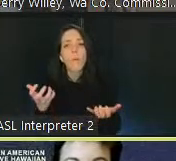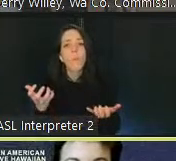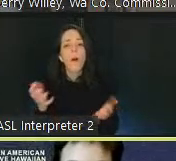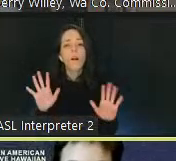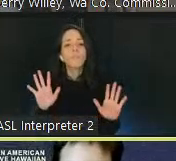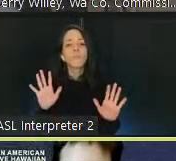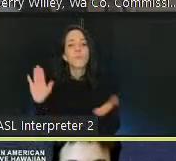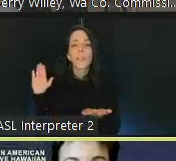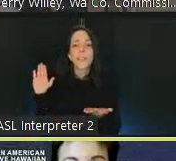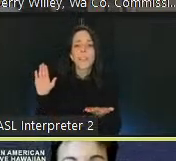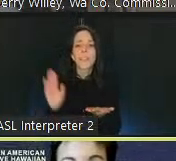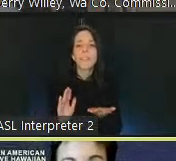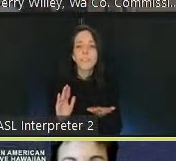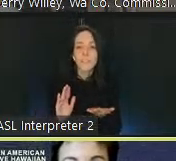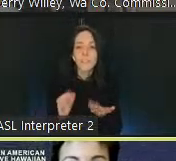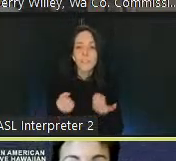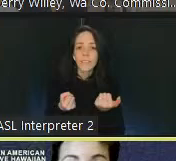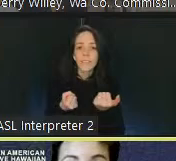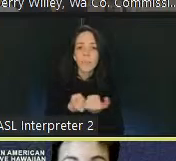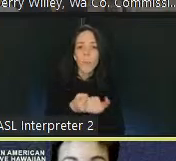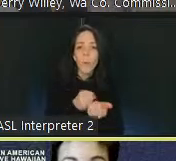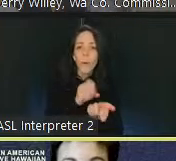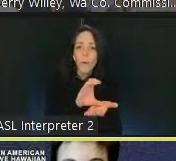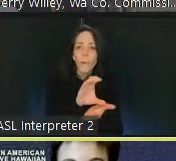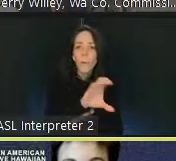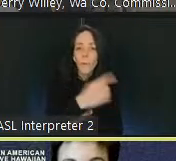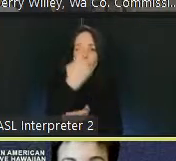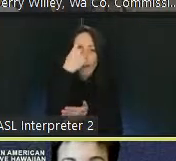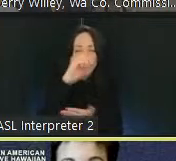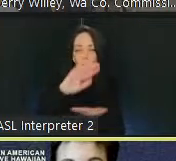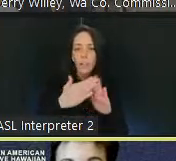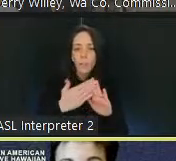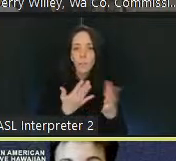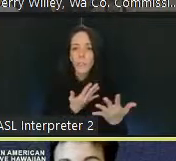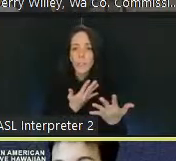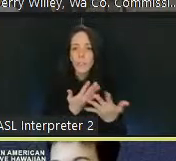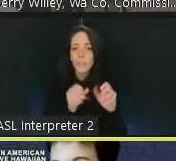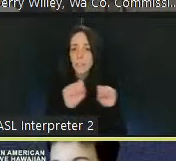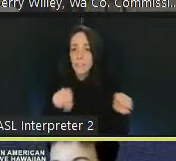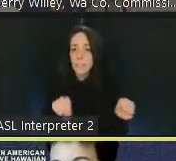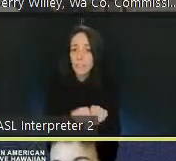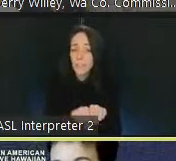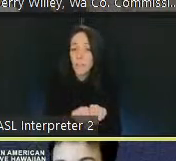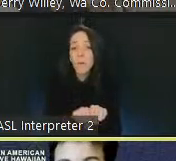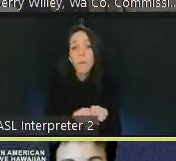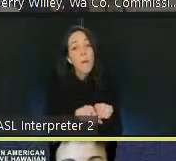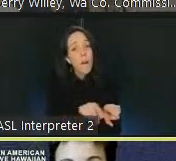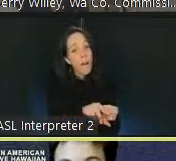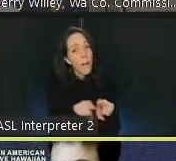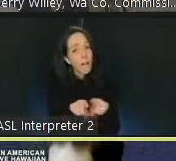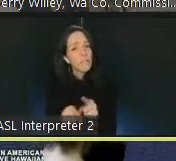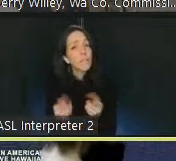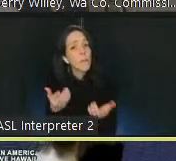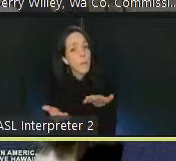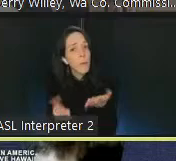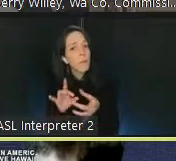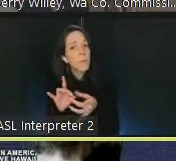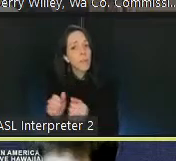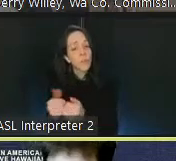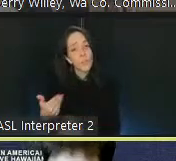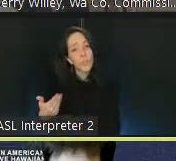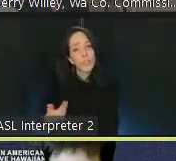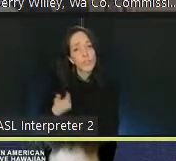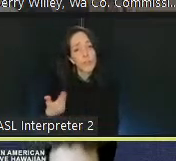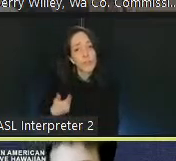corrections, but also potentially on juvenile services. Really creative